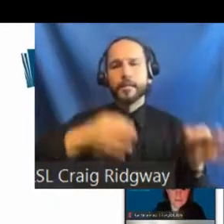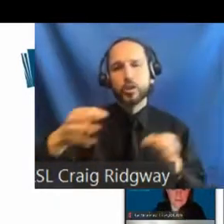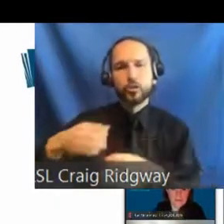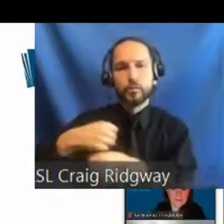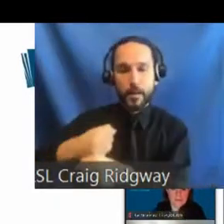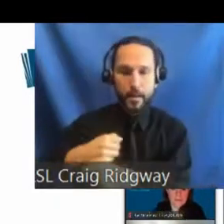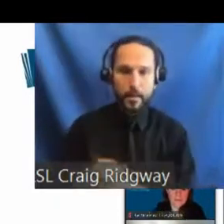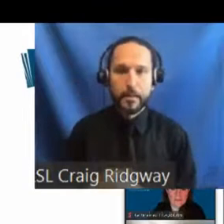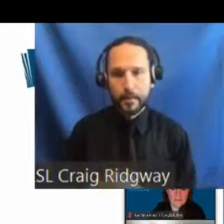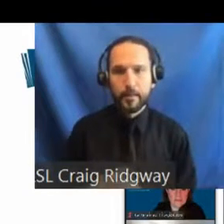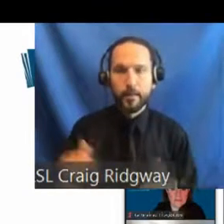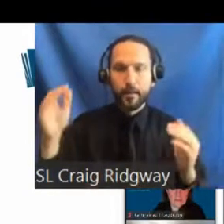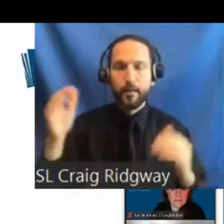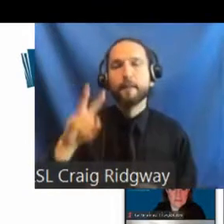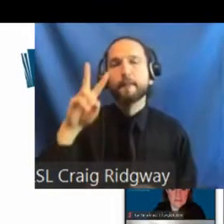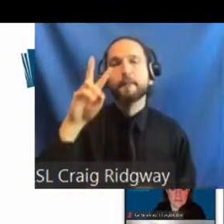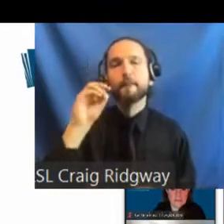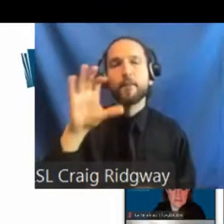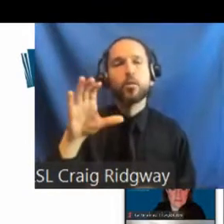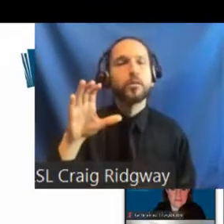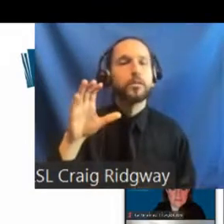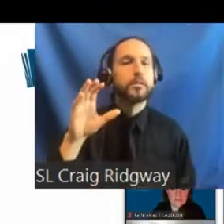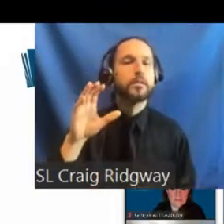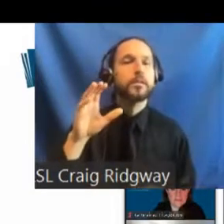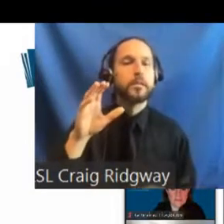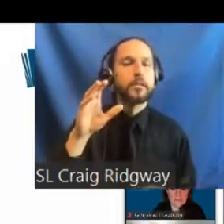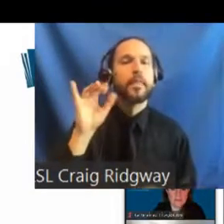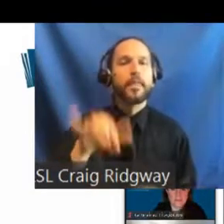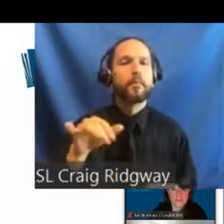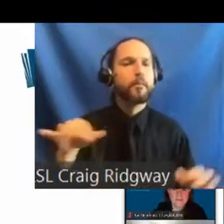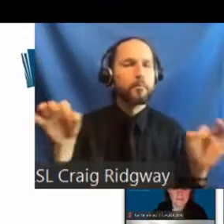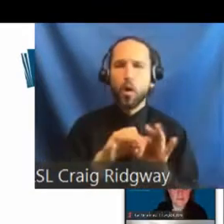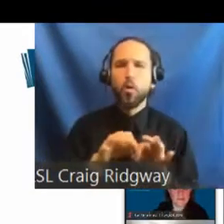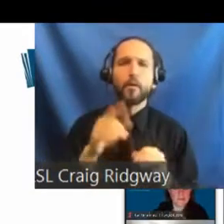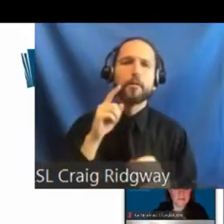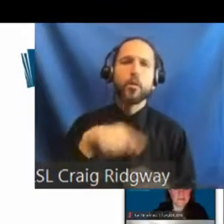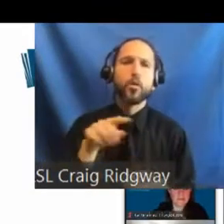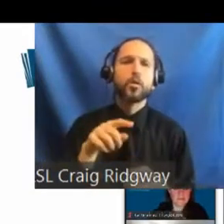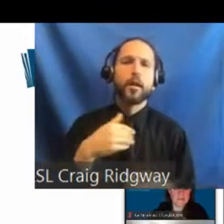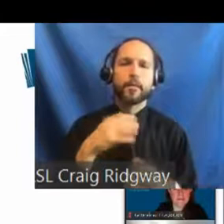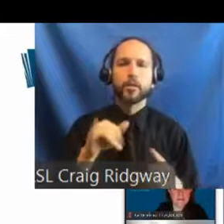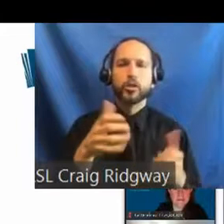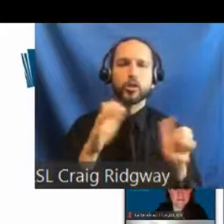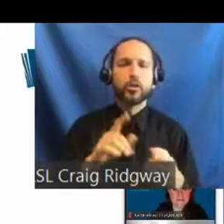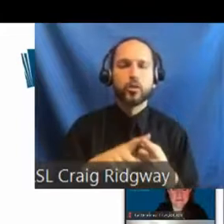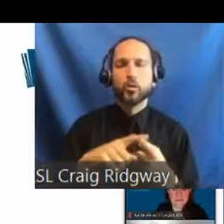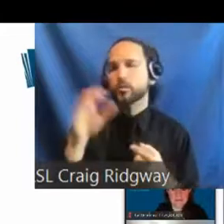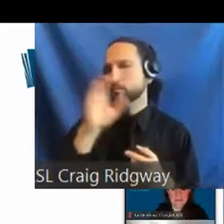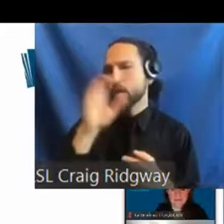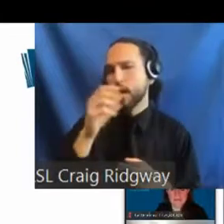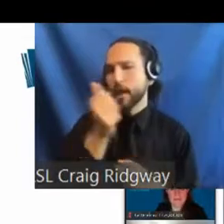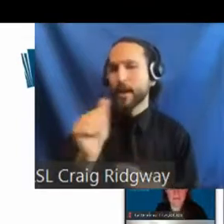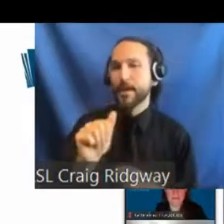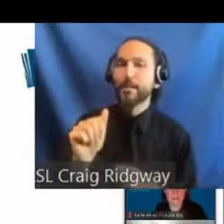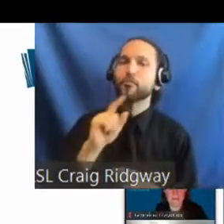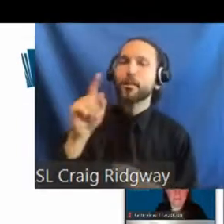Vocational experiences are essential to introducing individuals to work and provide an opportunity to explore real-world